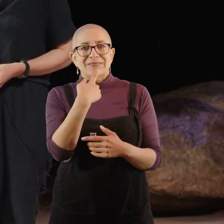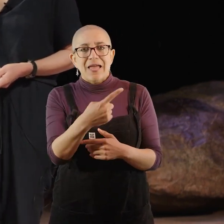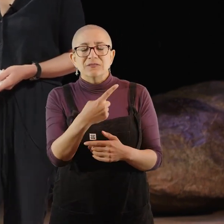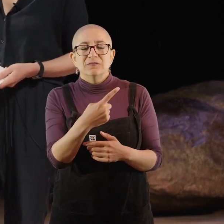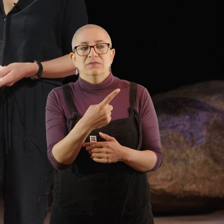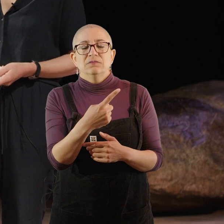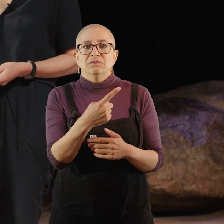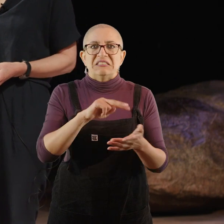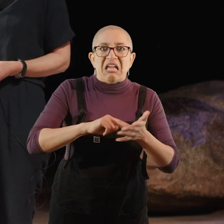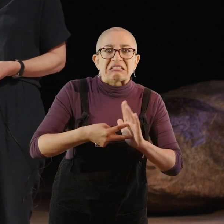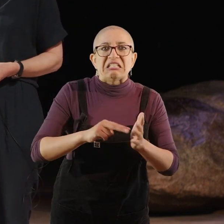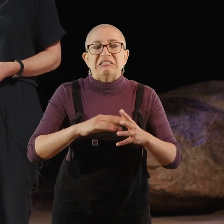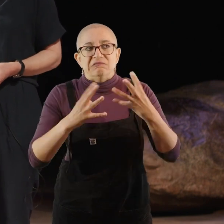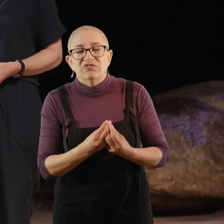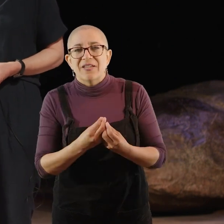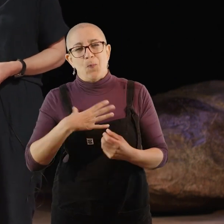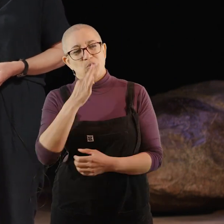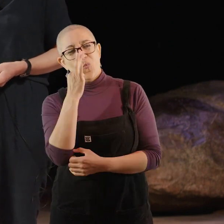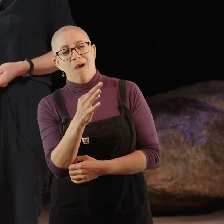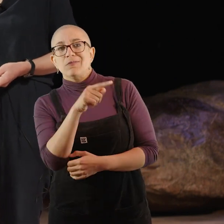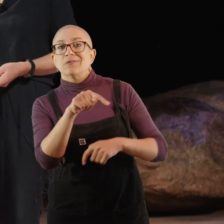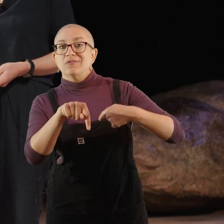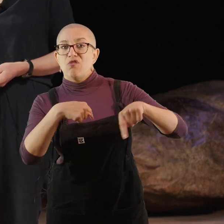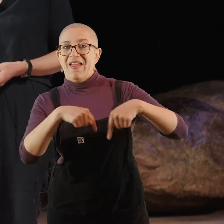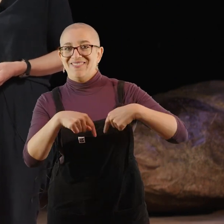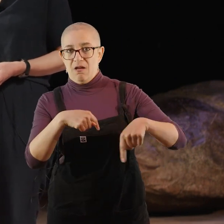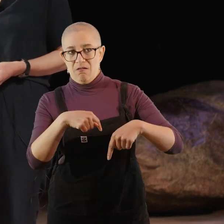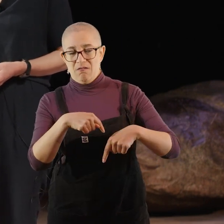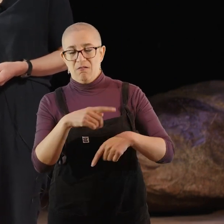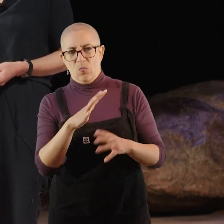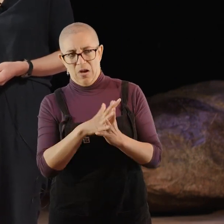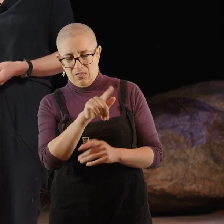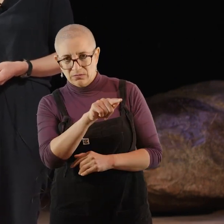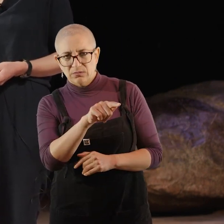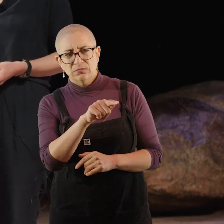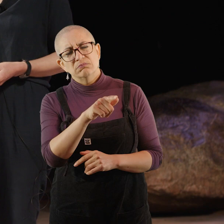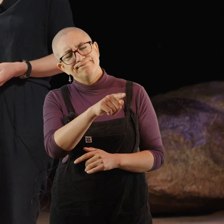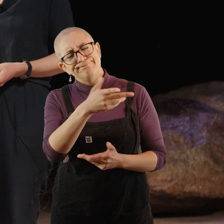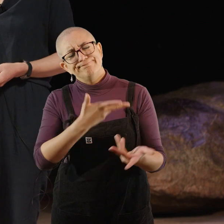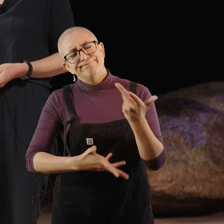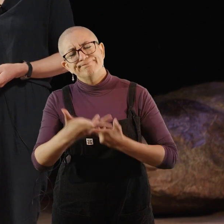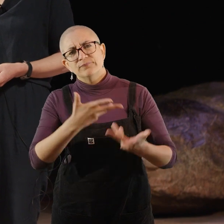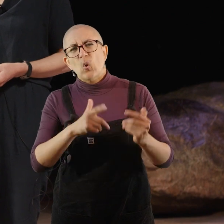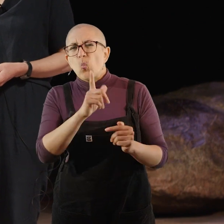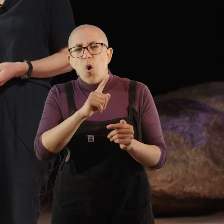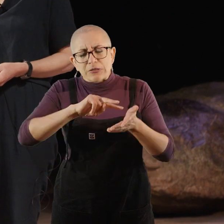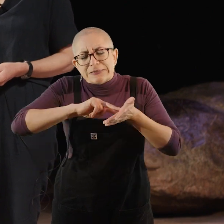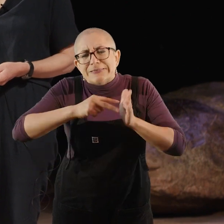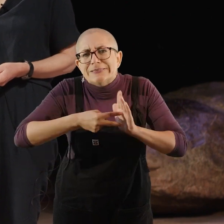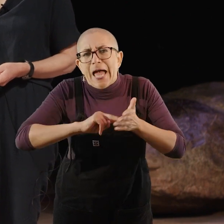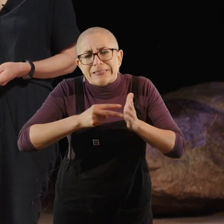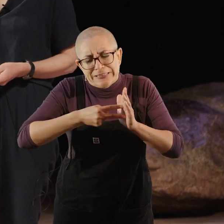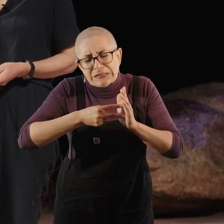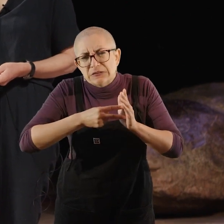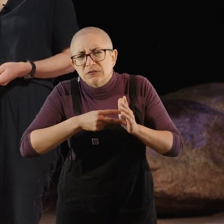get your insight into as the director. Could you just elucidate for us just what kind of tactics that Lady